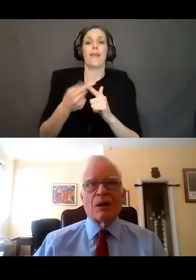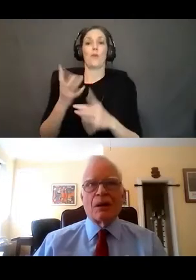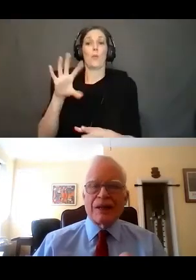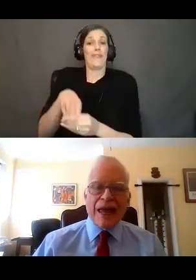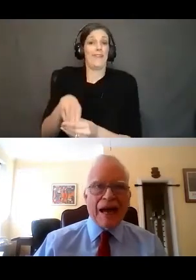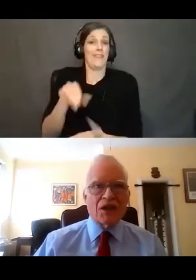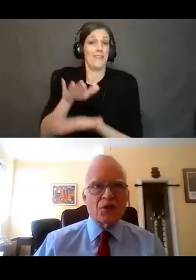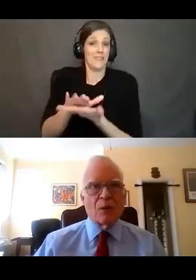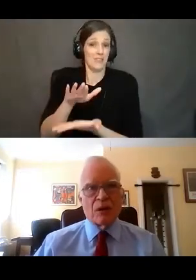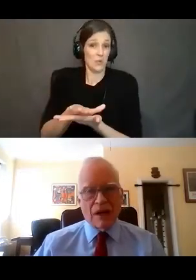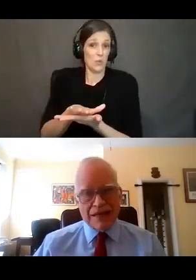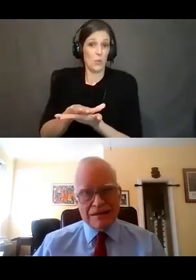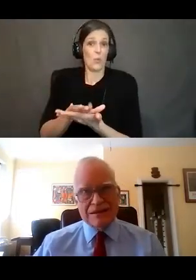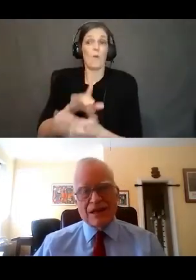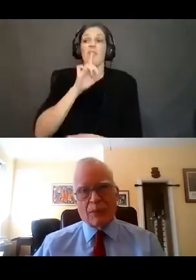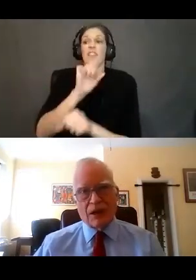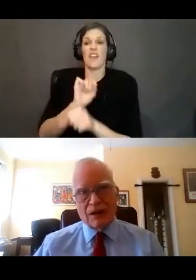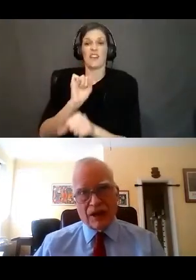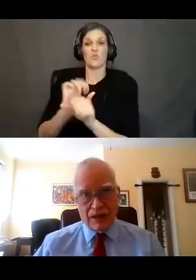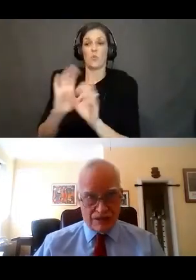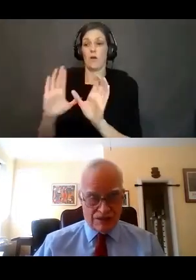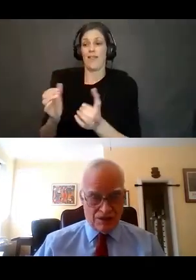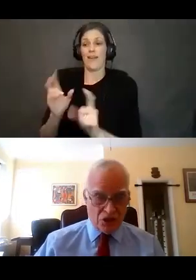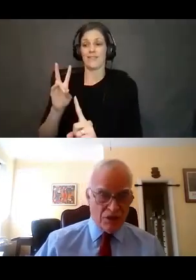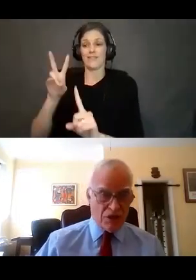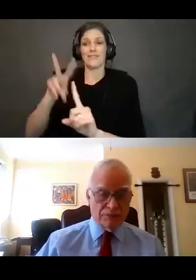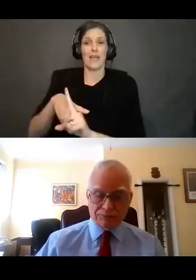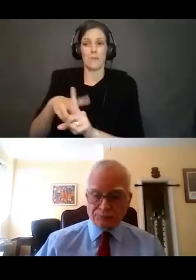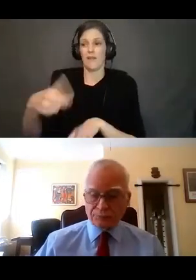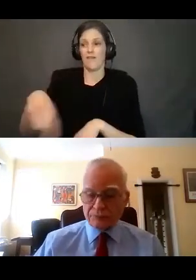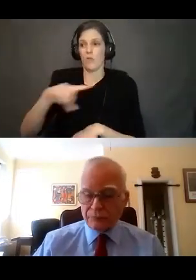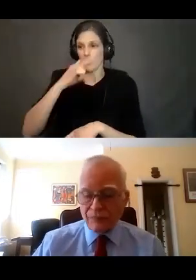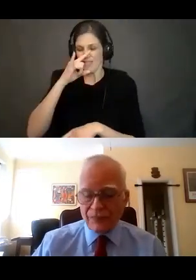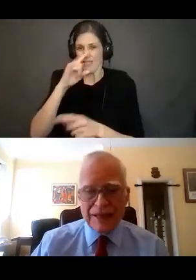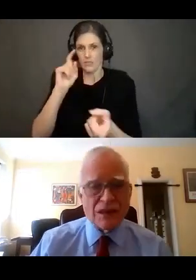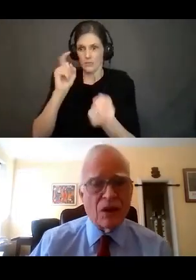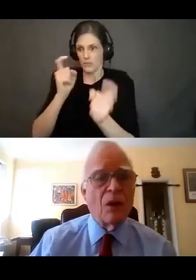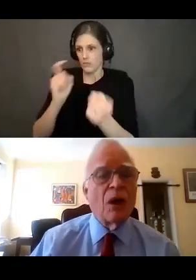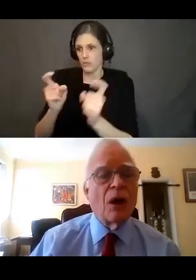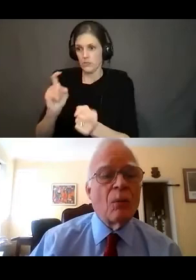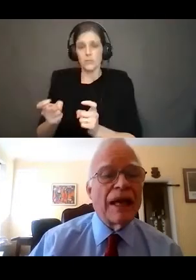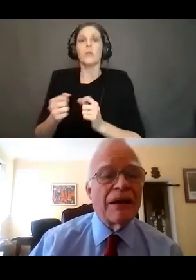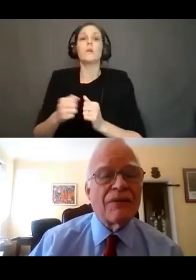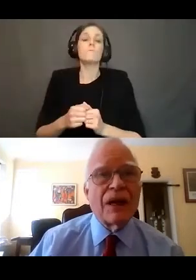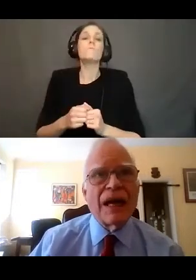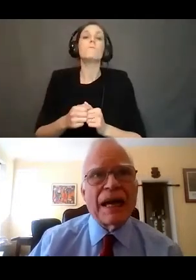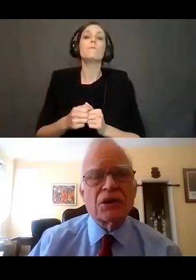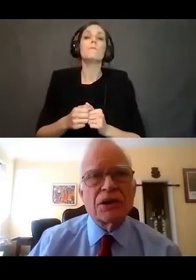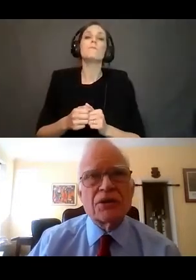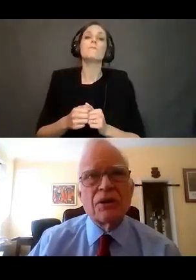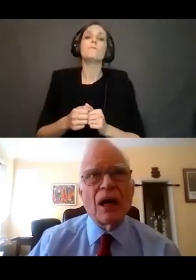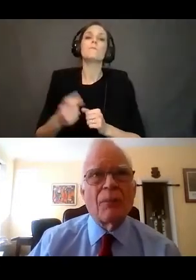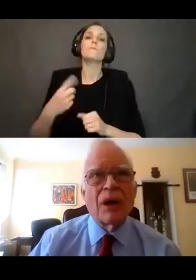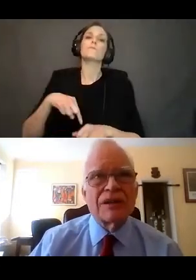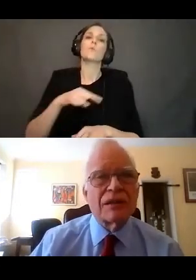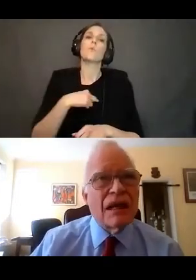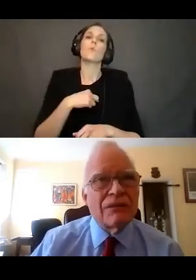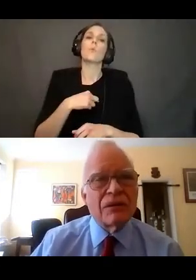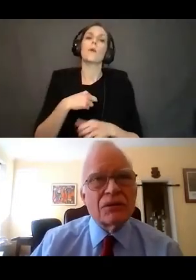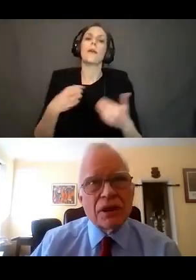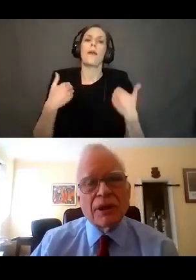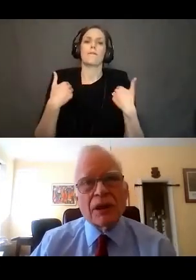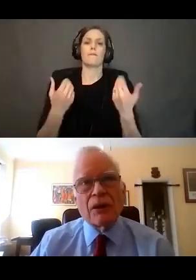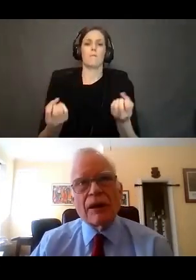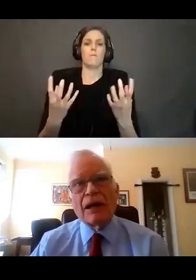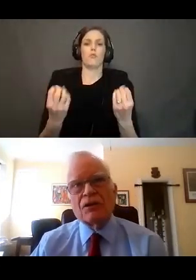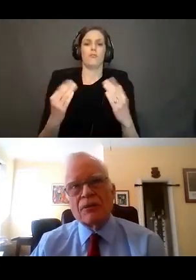school, the actual class assignment of the kids is changing. And so we have actually a